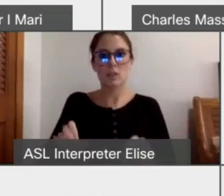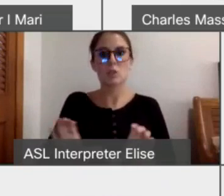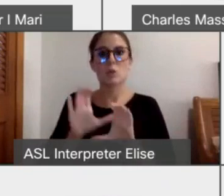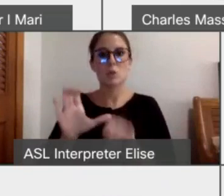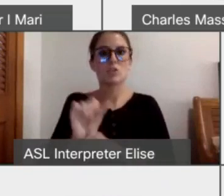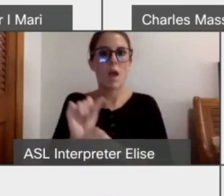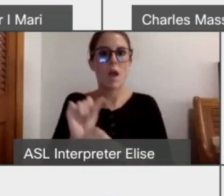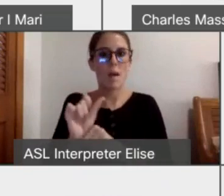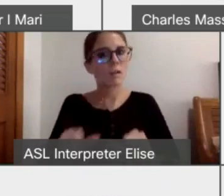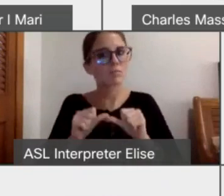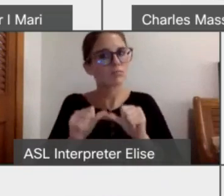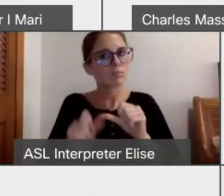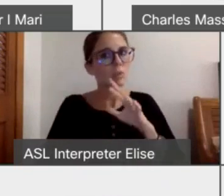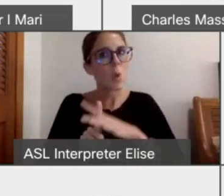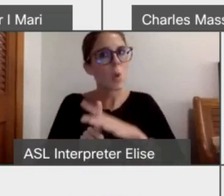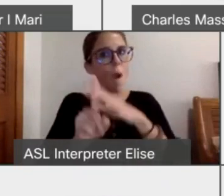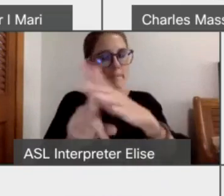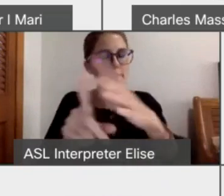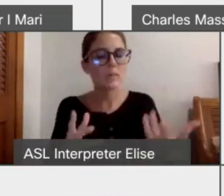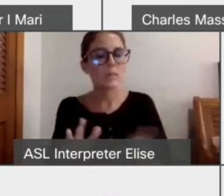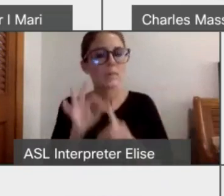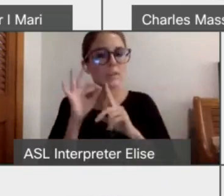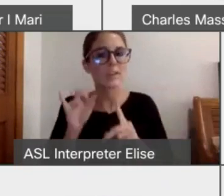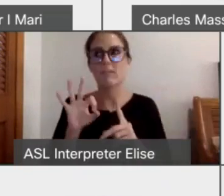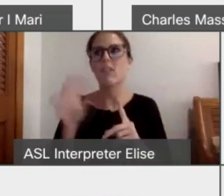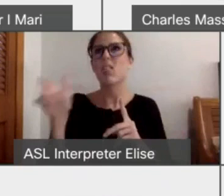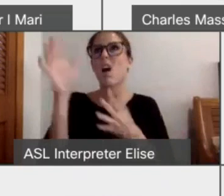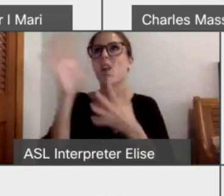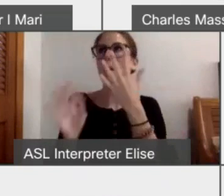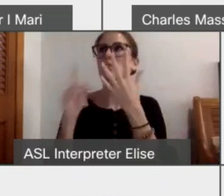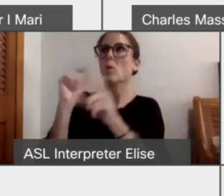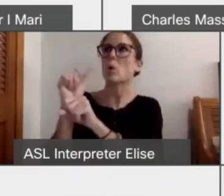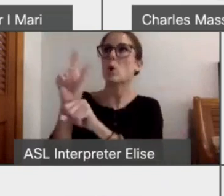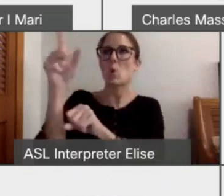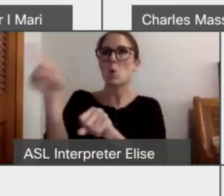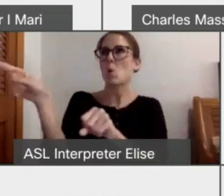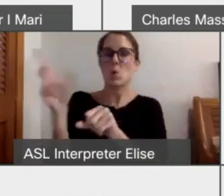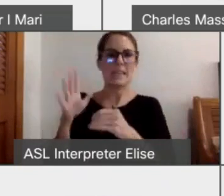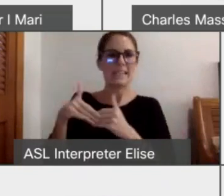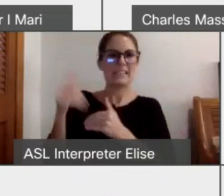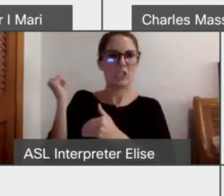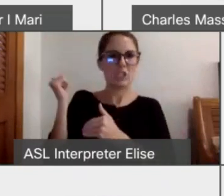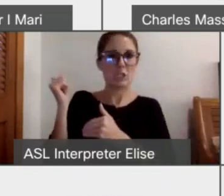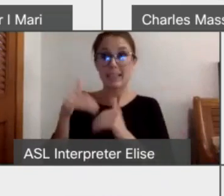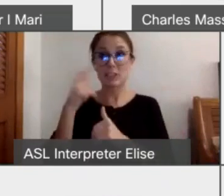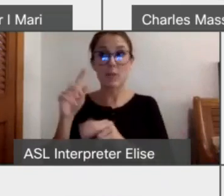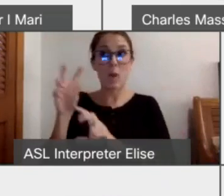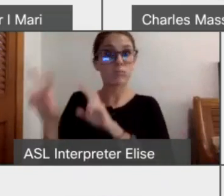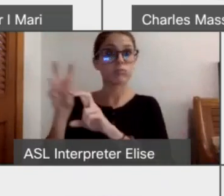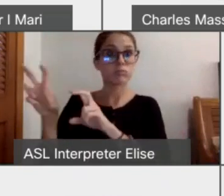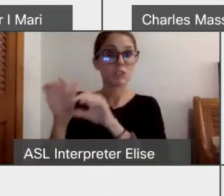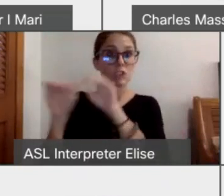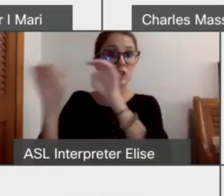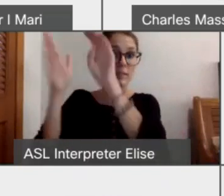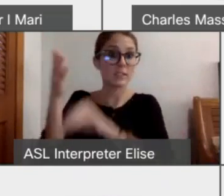continue to show up every day, especially in the face of easier choices, right? It would be easier to go stock shelves at Target probably.